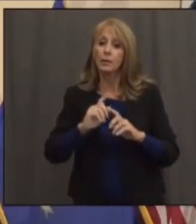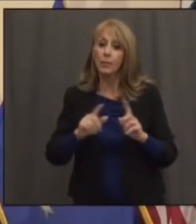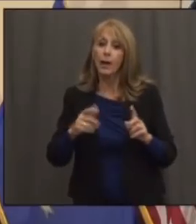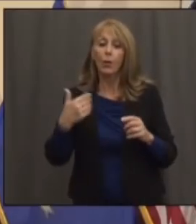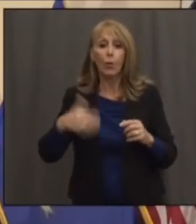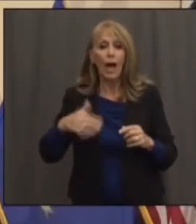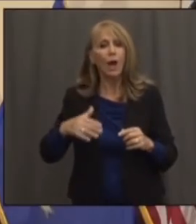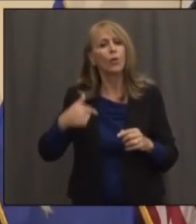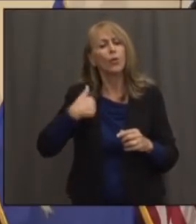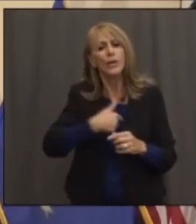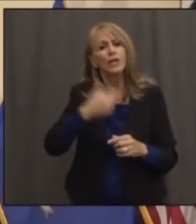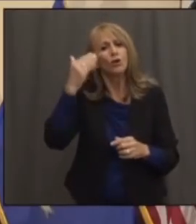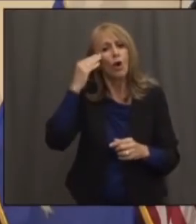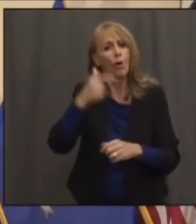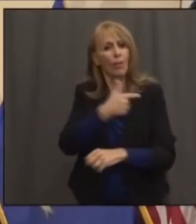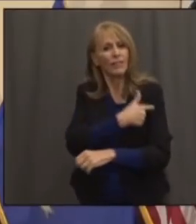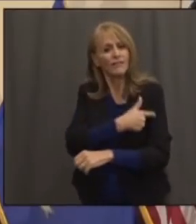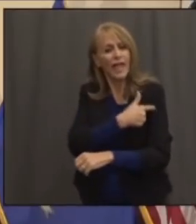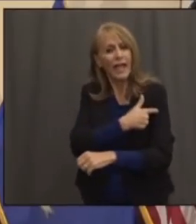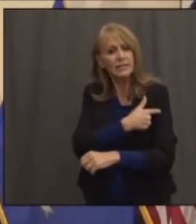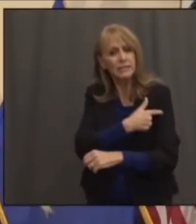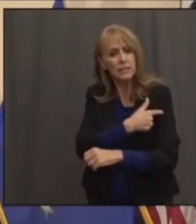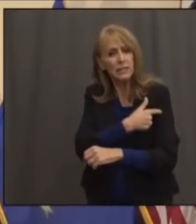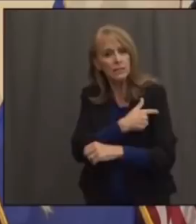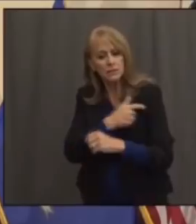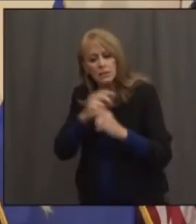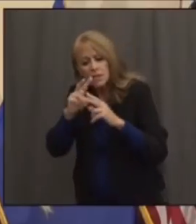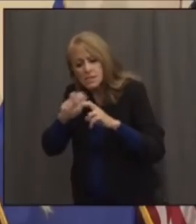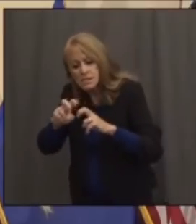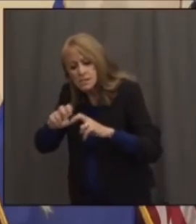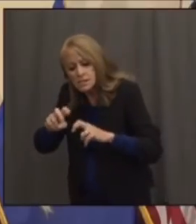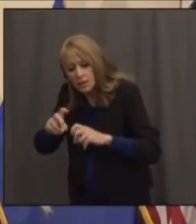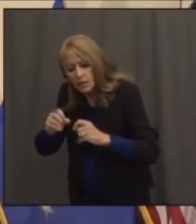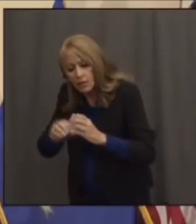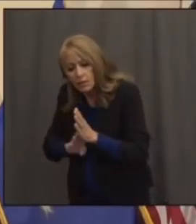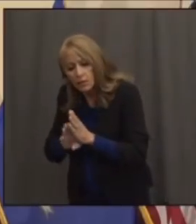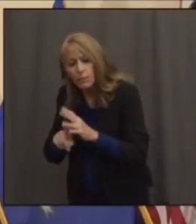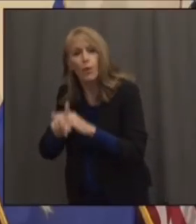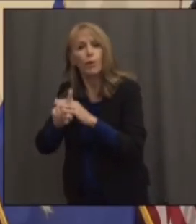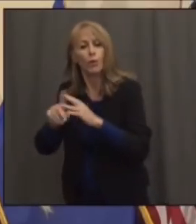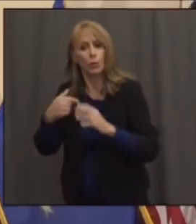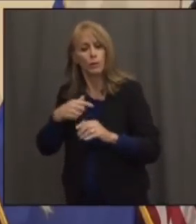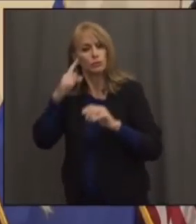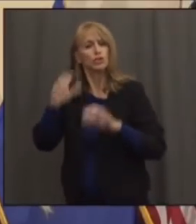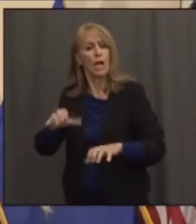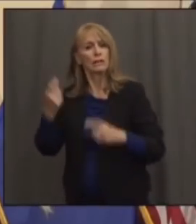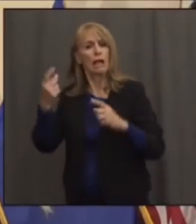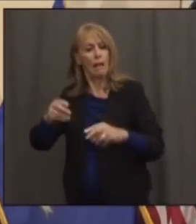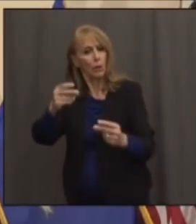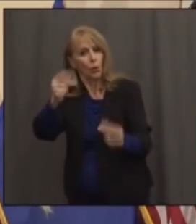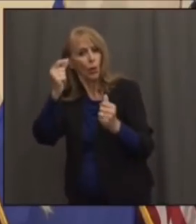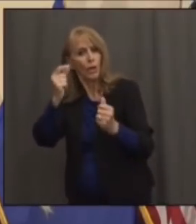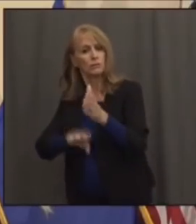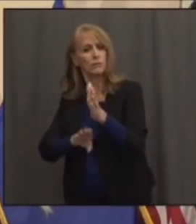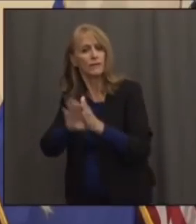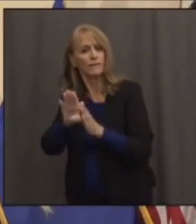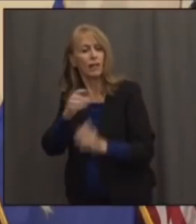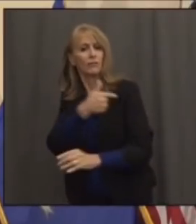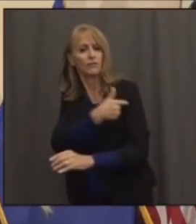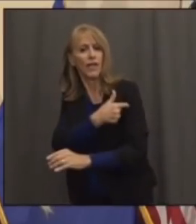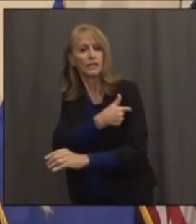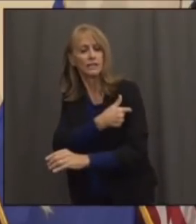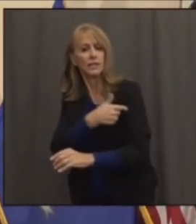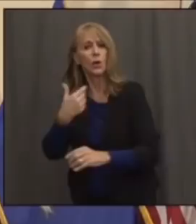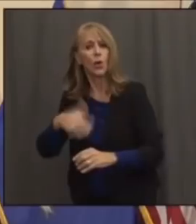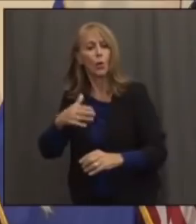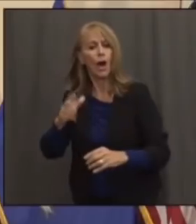developed, I think at least me, knowing nothing of this industry, was very surprised by that. And it seems like it happened very quickly, possibly